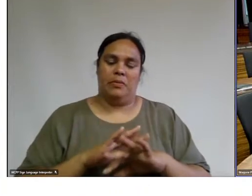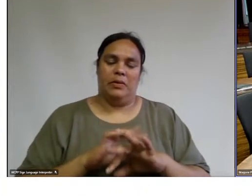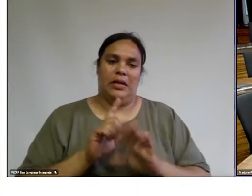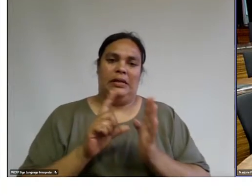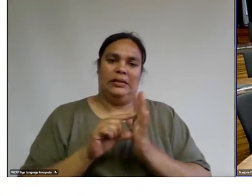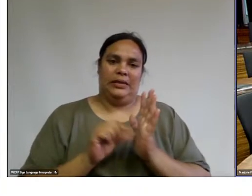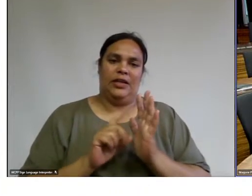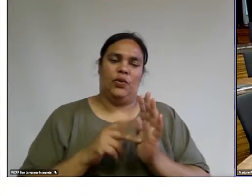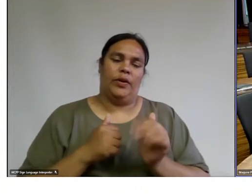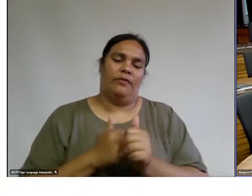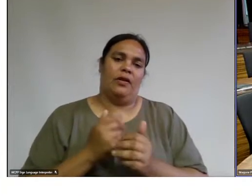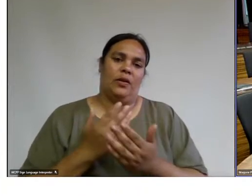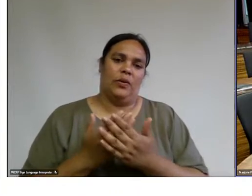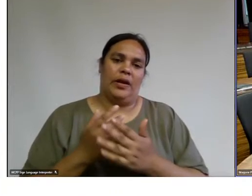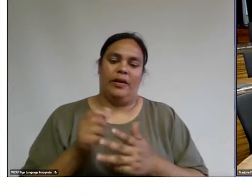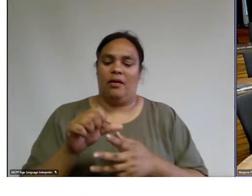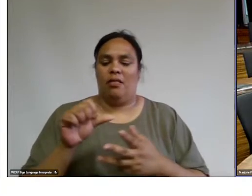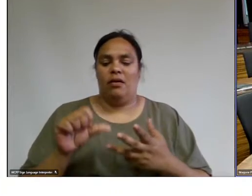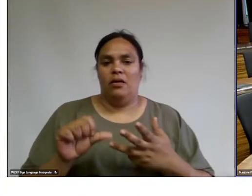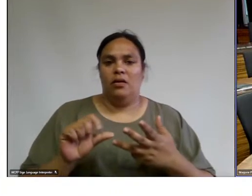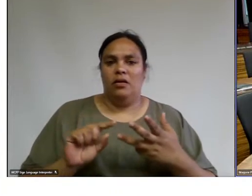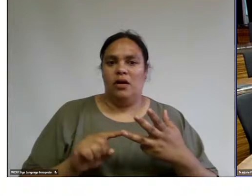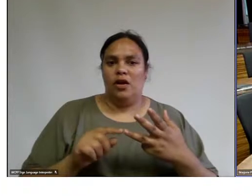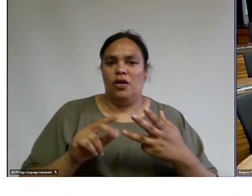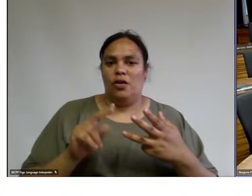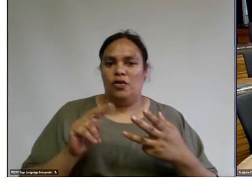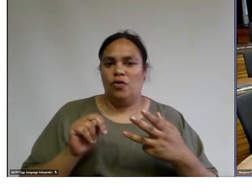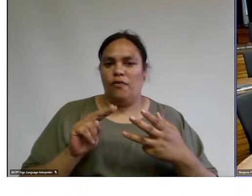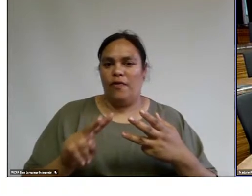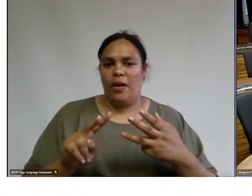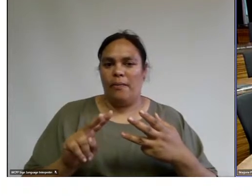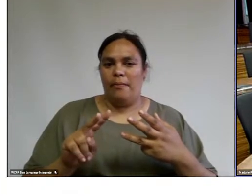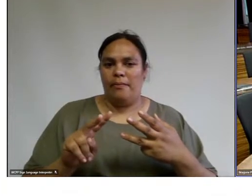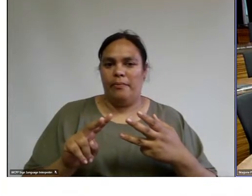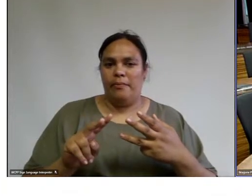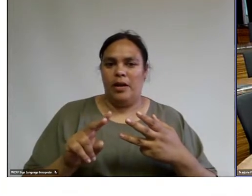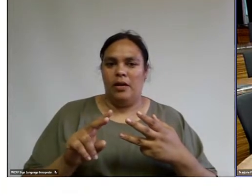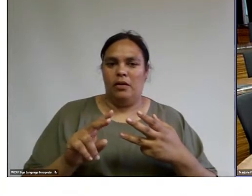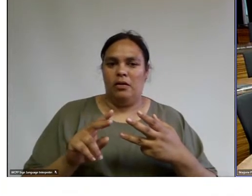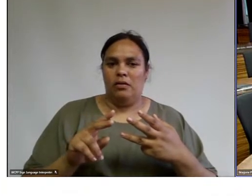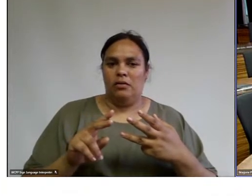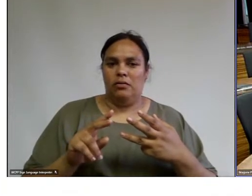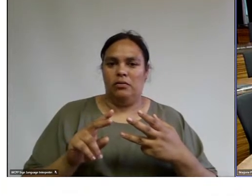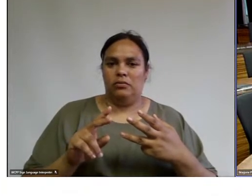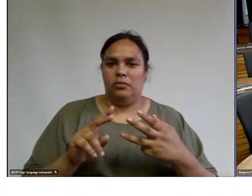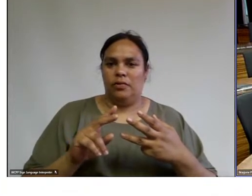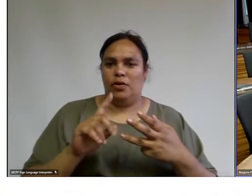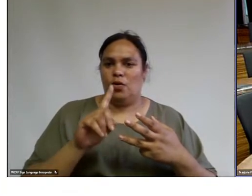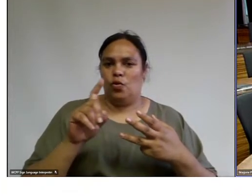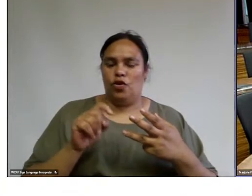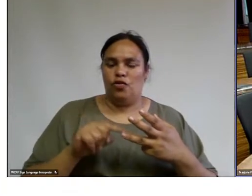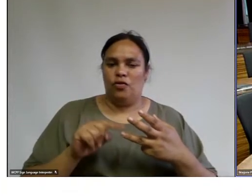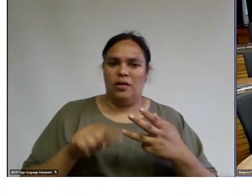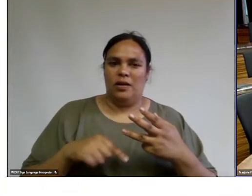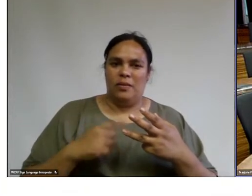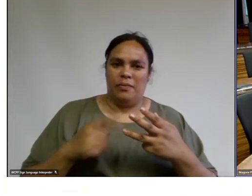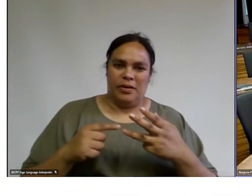that. Then, as far as the members' question around irregular expenses concerned, just to say